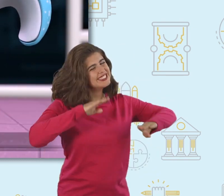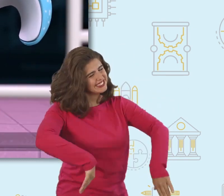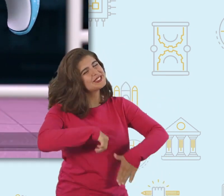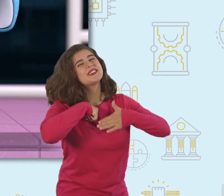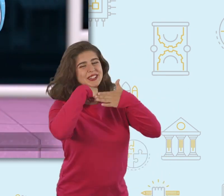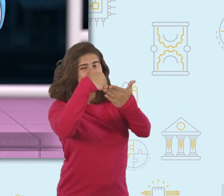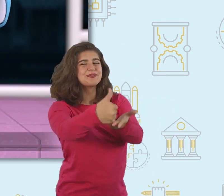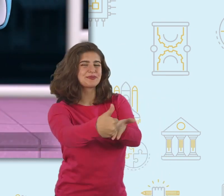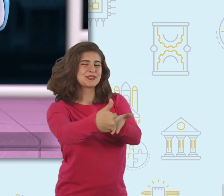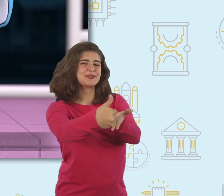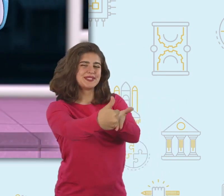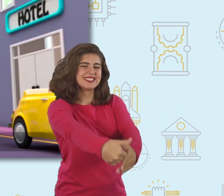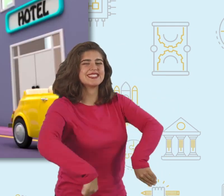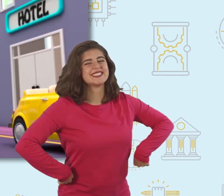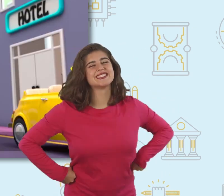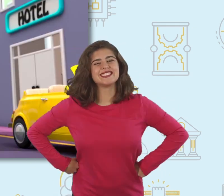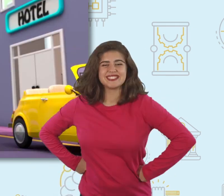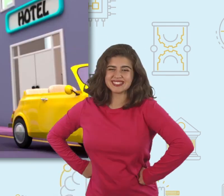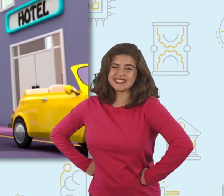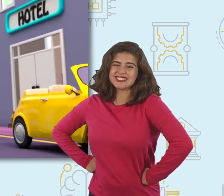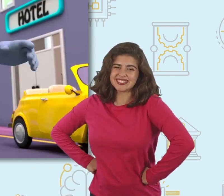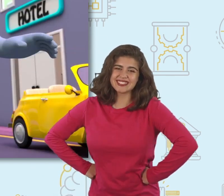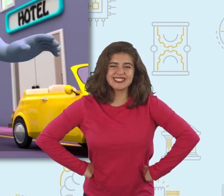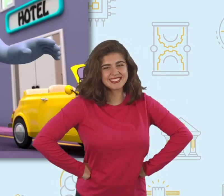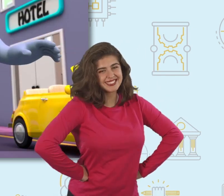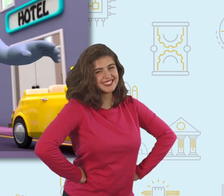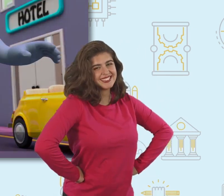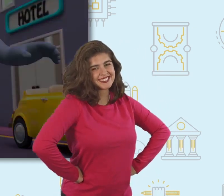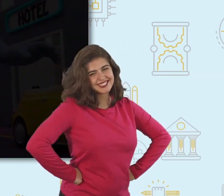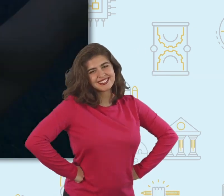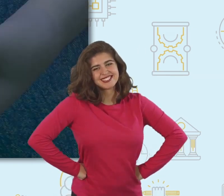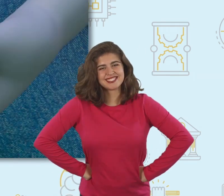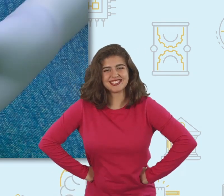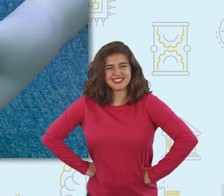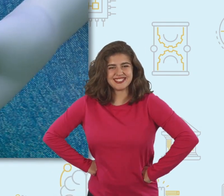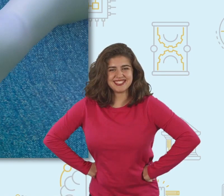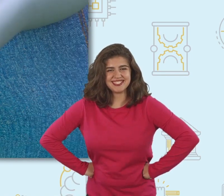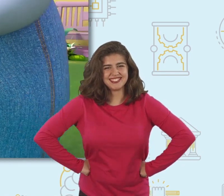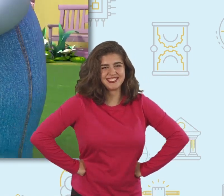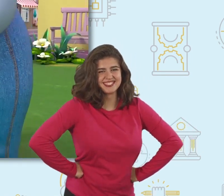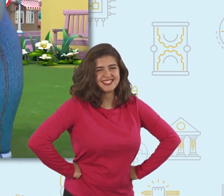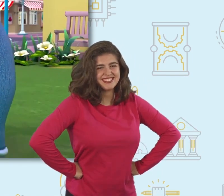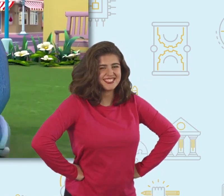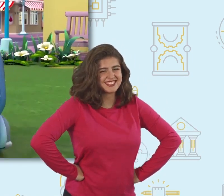Don't worry, we will help you. Yeah.